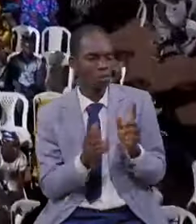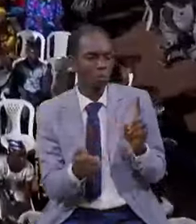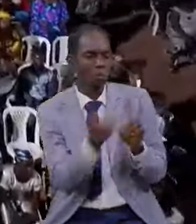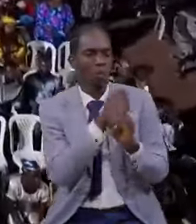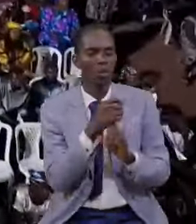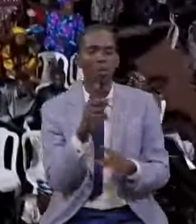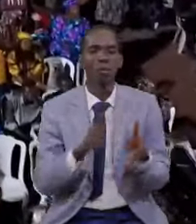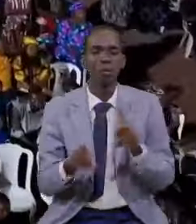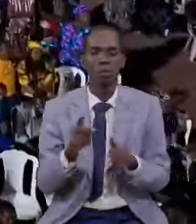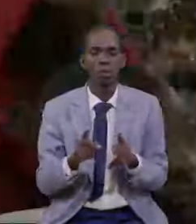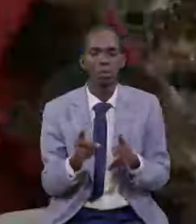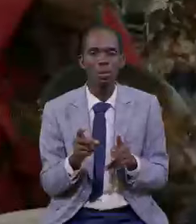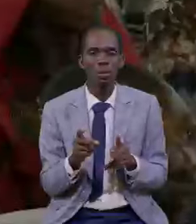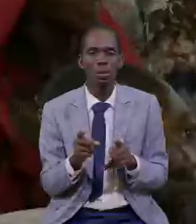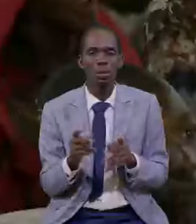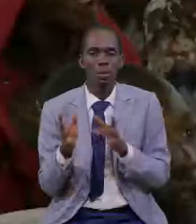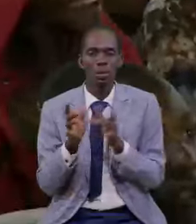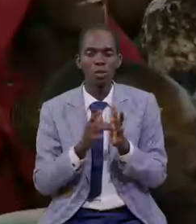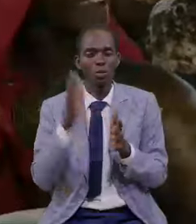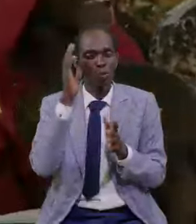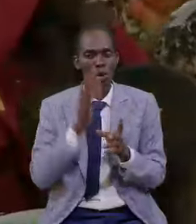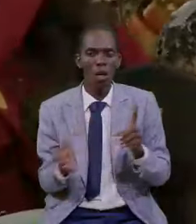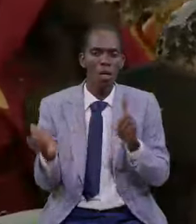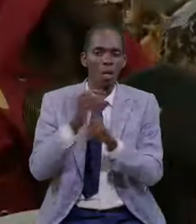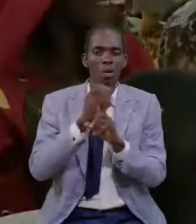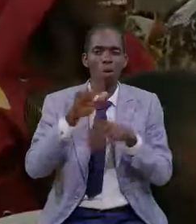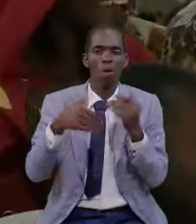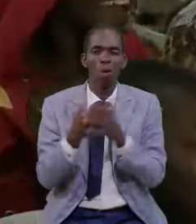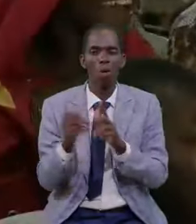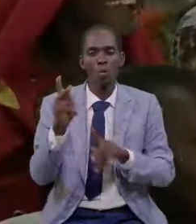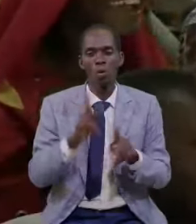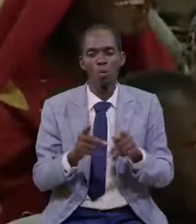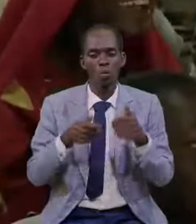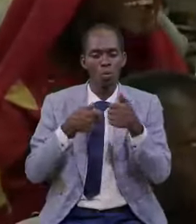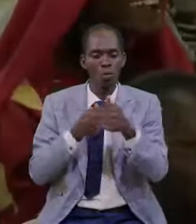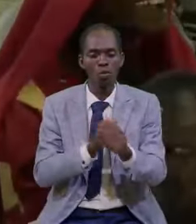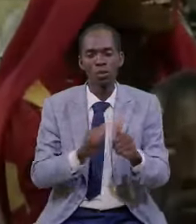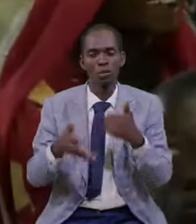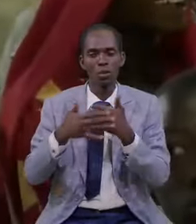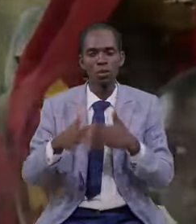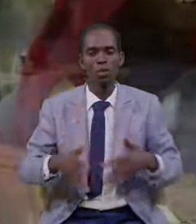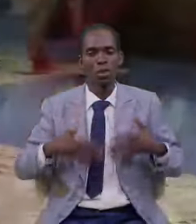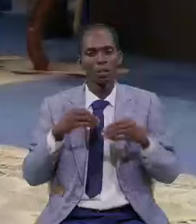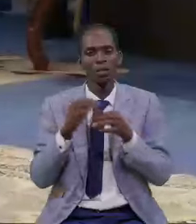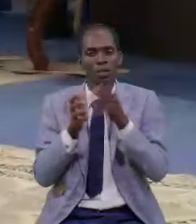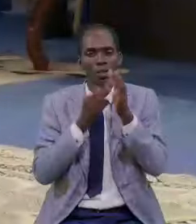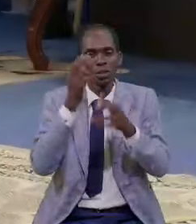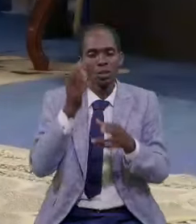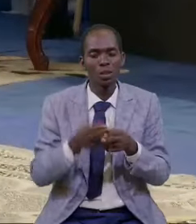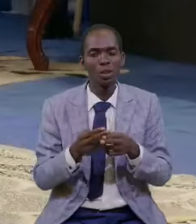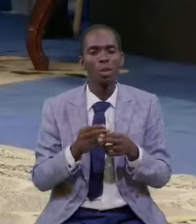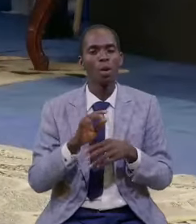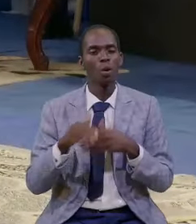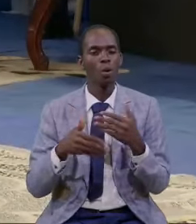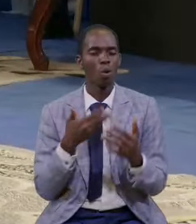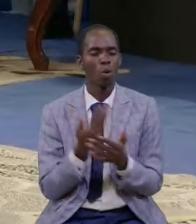catch all your catchers. All the people that are thinking, you're too big a sinner, you're too